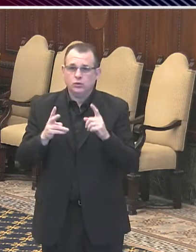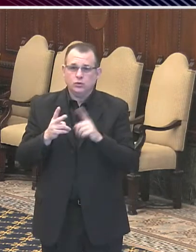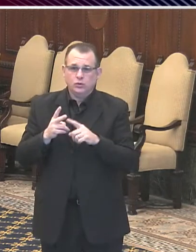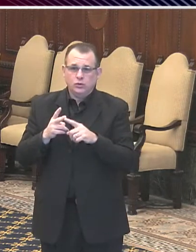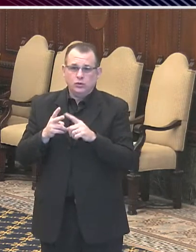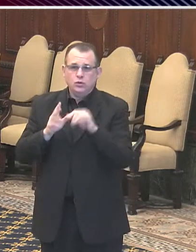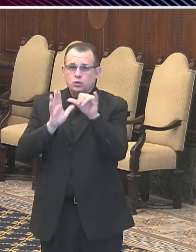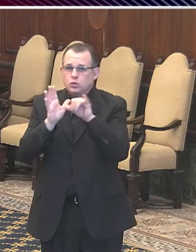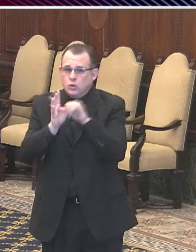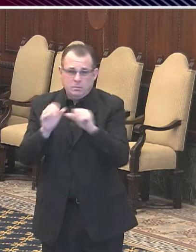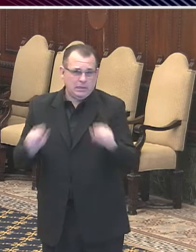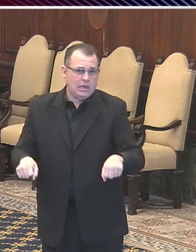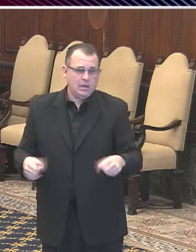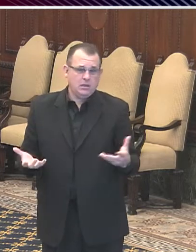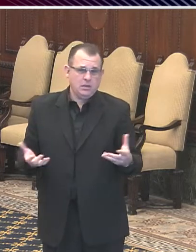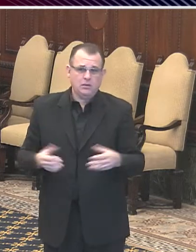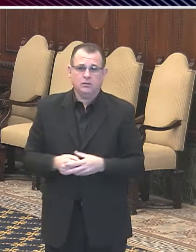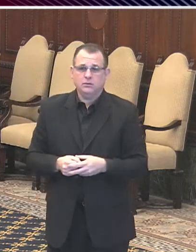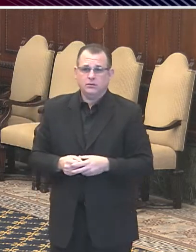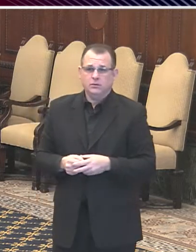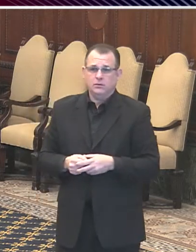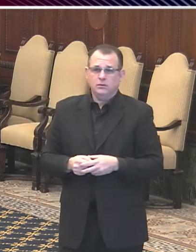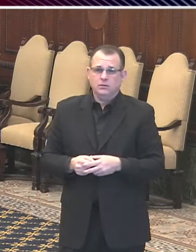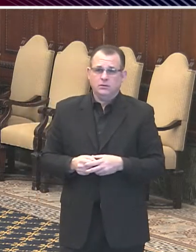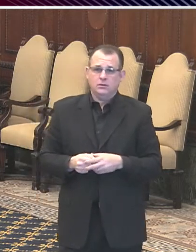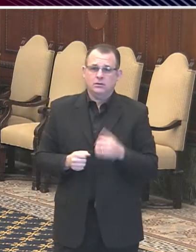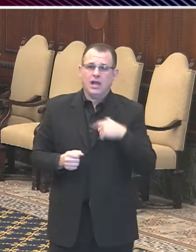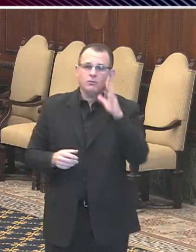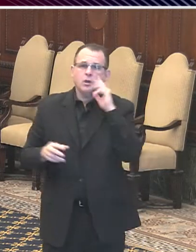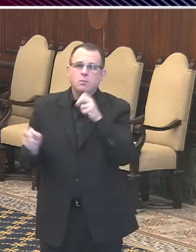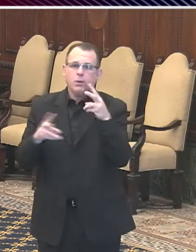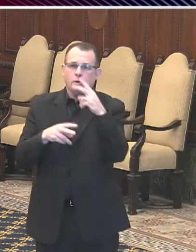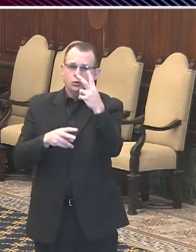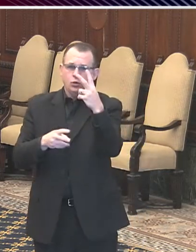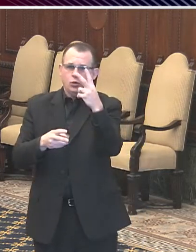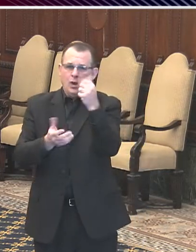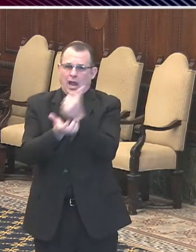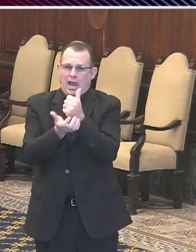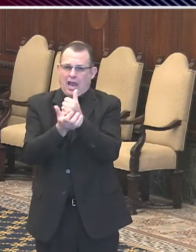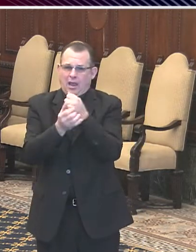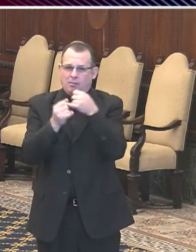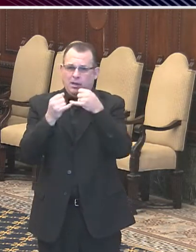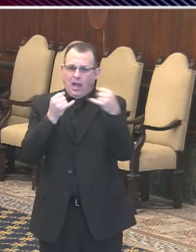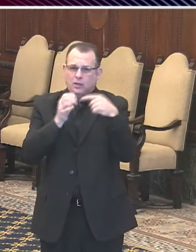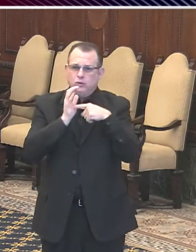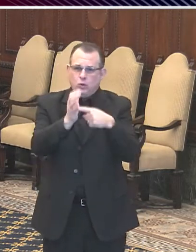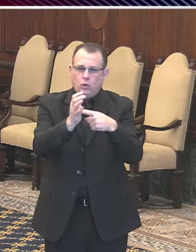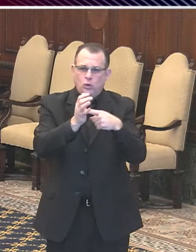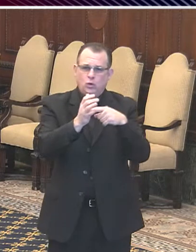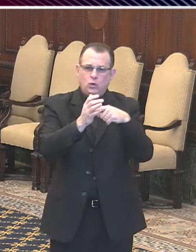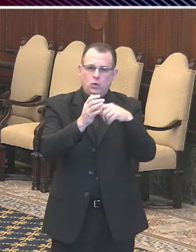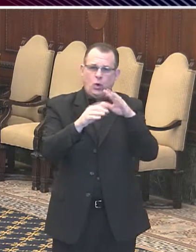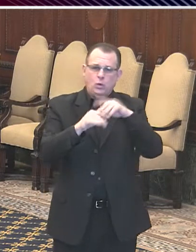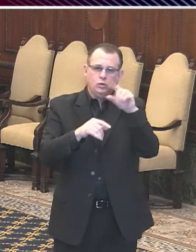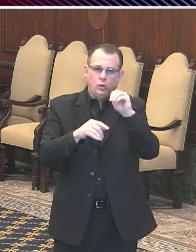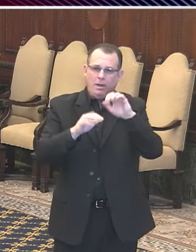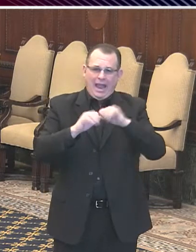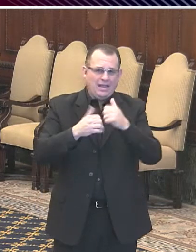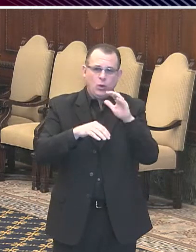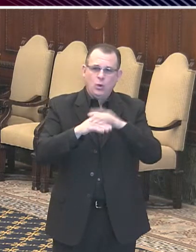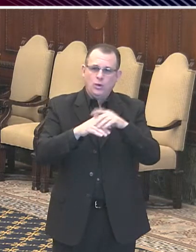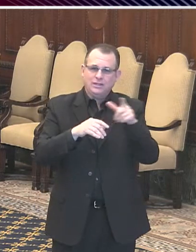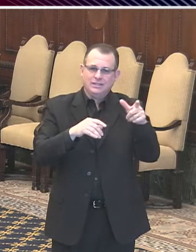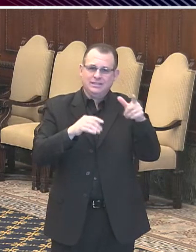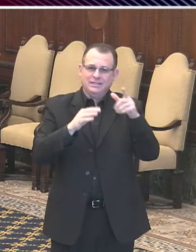I'm going to post 2 helpful guides on how to use Zoom on the city's Faith PHL COVID-19